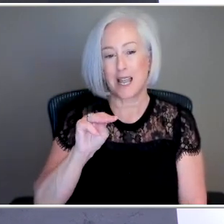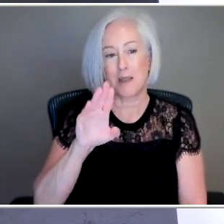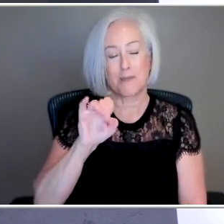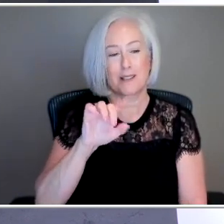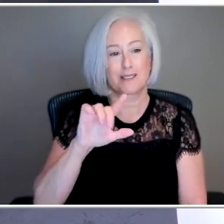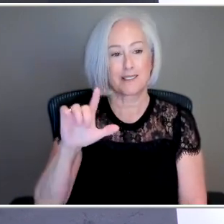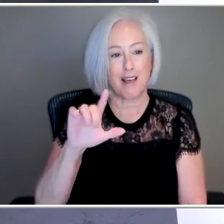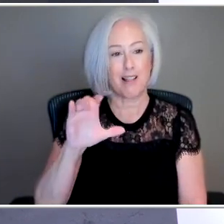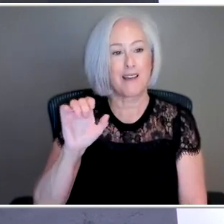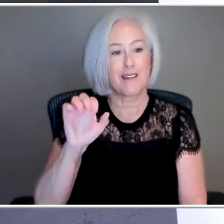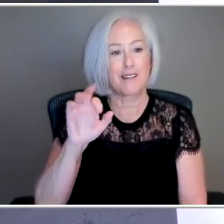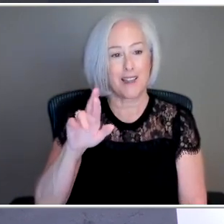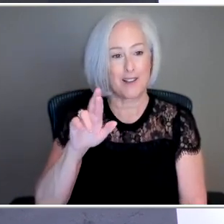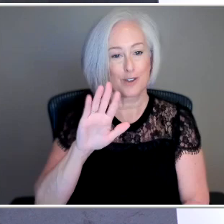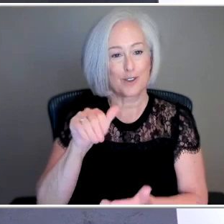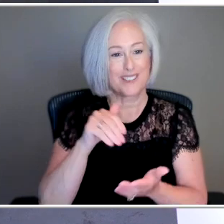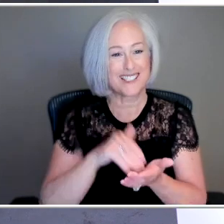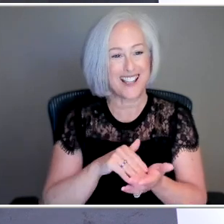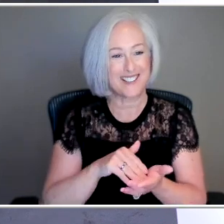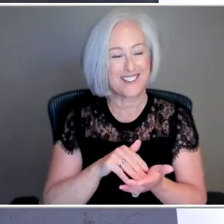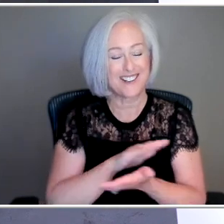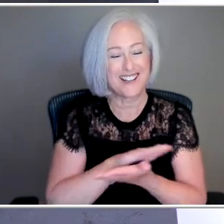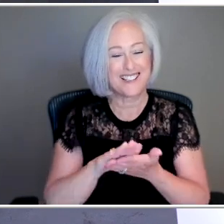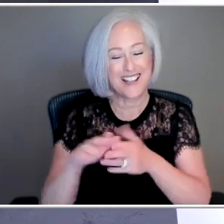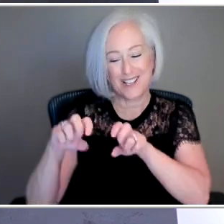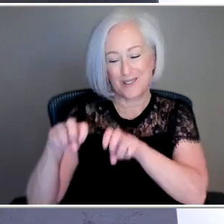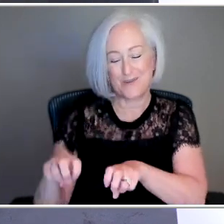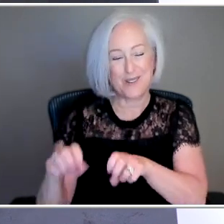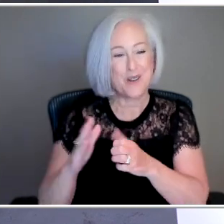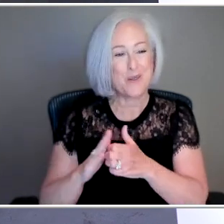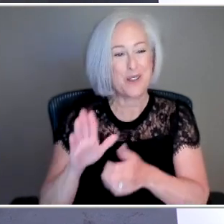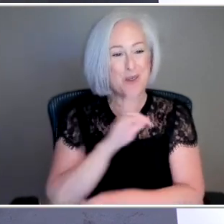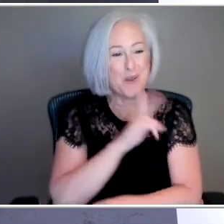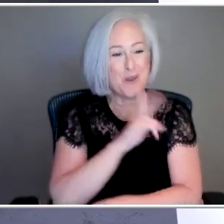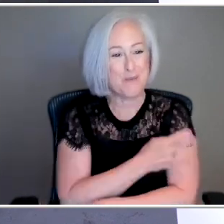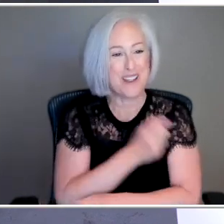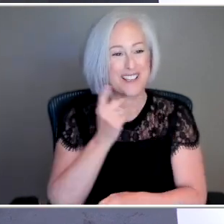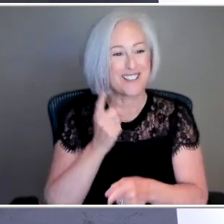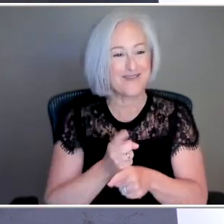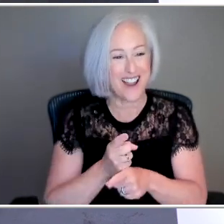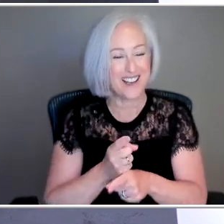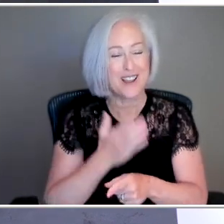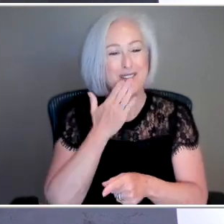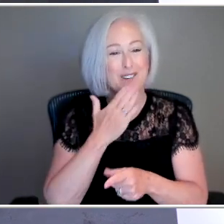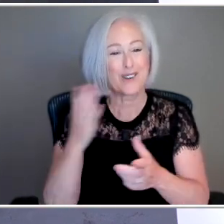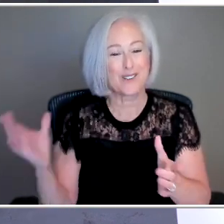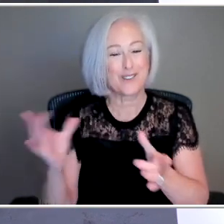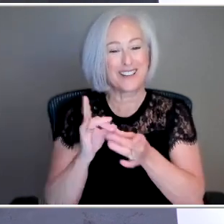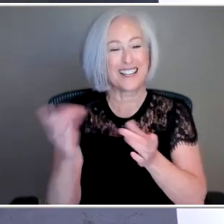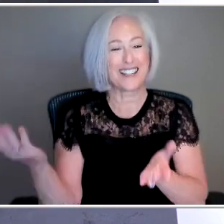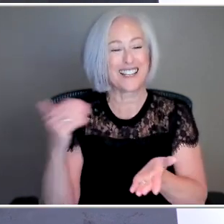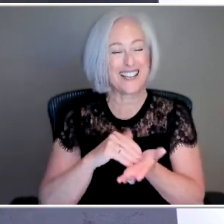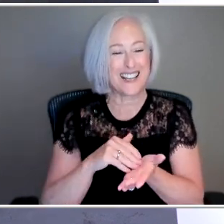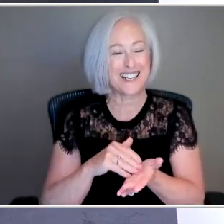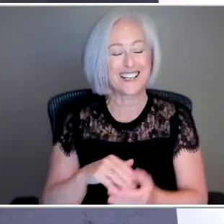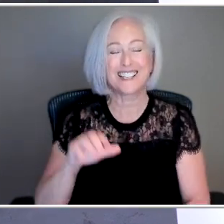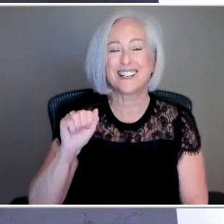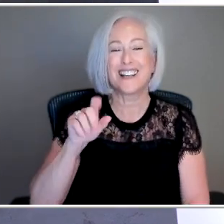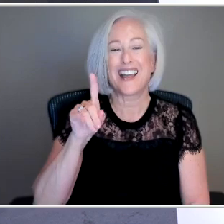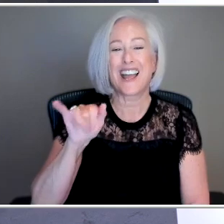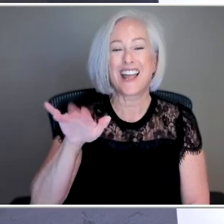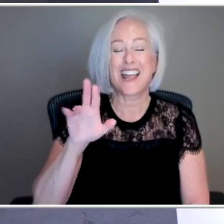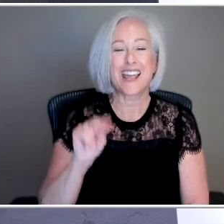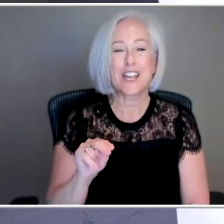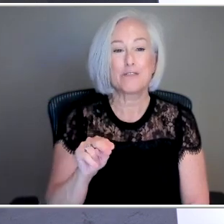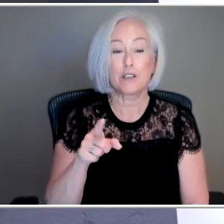sitting next to one of your patients, as always, right? Yes. So it's good to reunite you. Adrian, so you're about ready